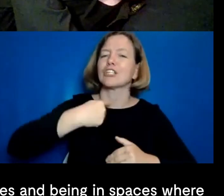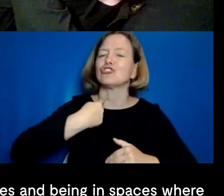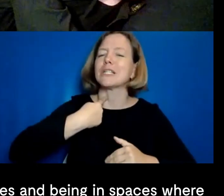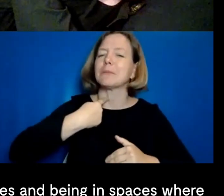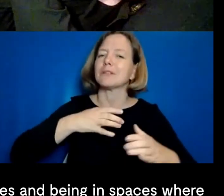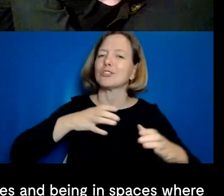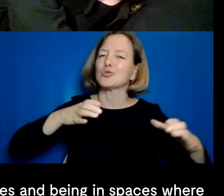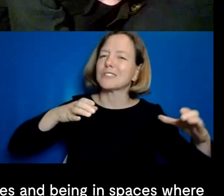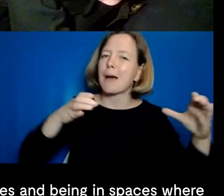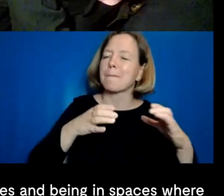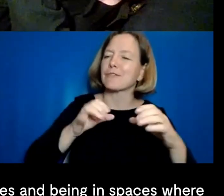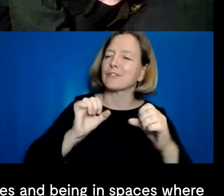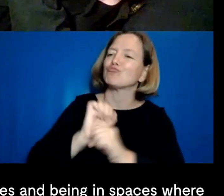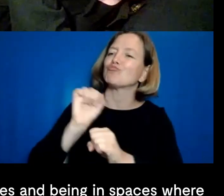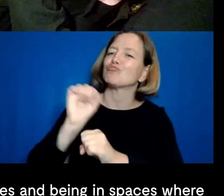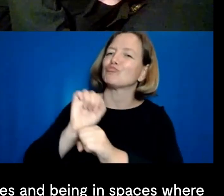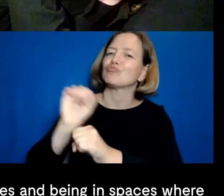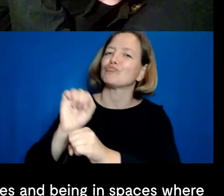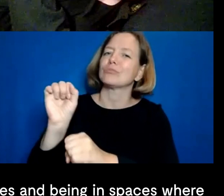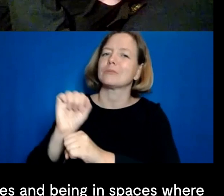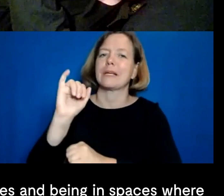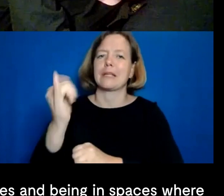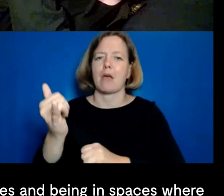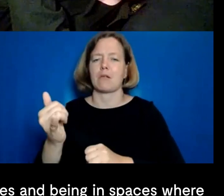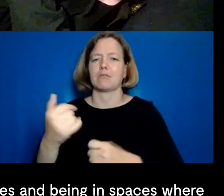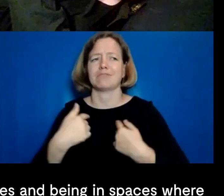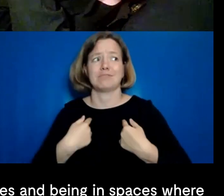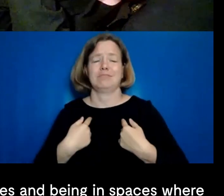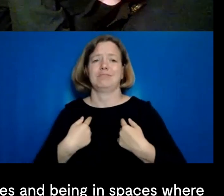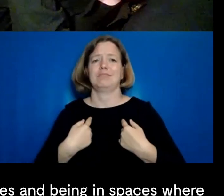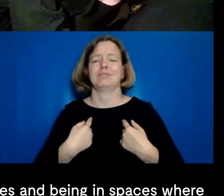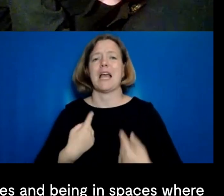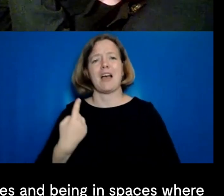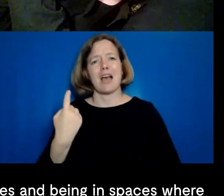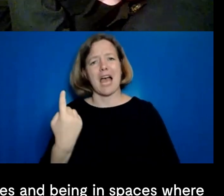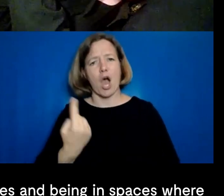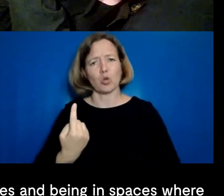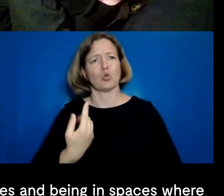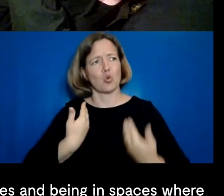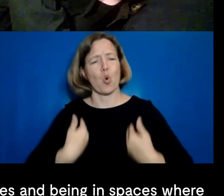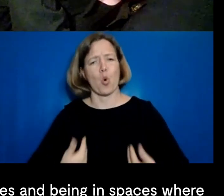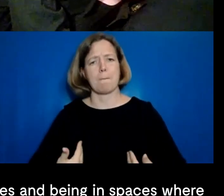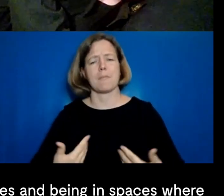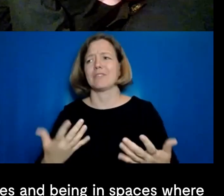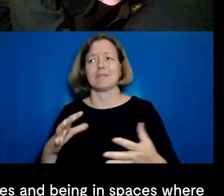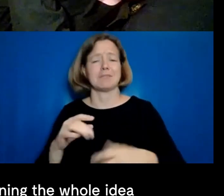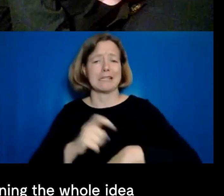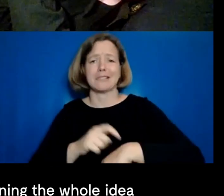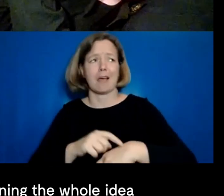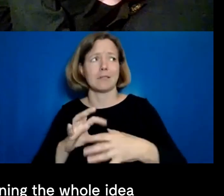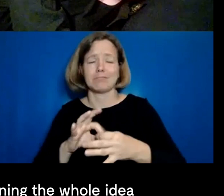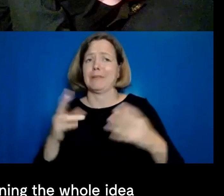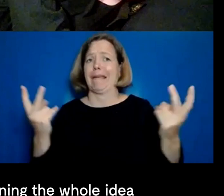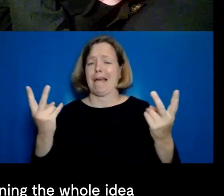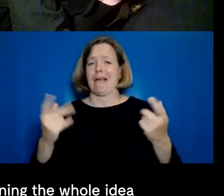being in spaces where we are autonomous with, in terms of time and in terms of energy,